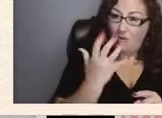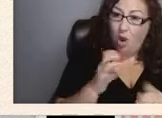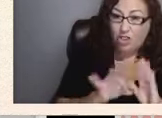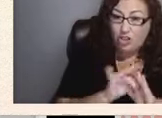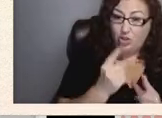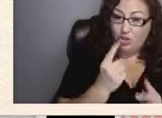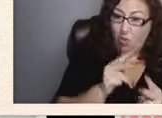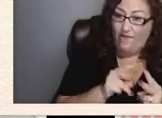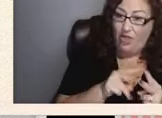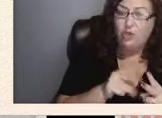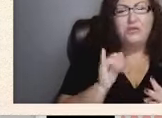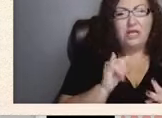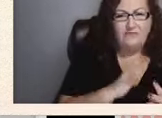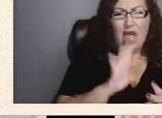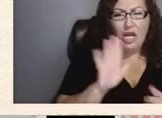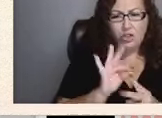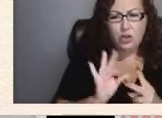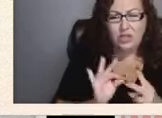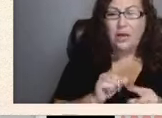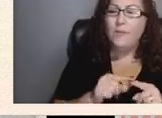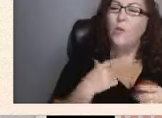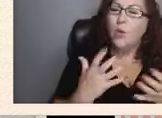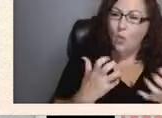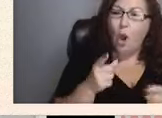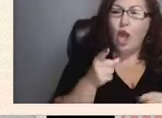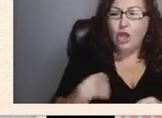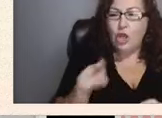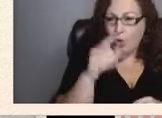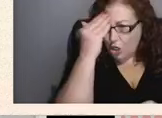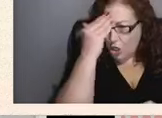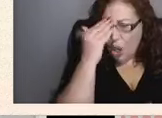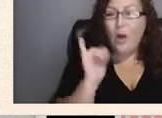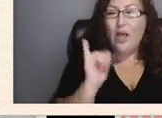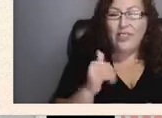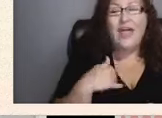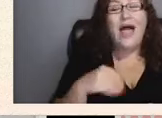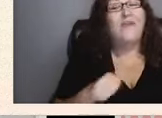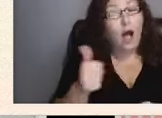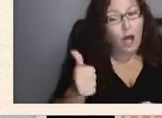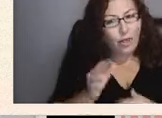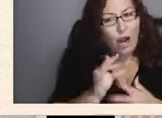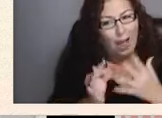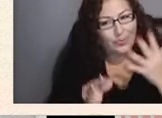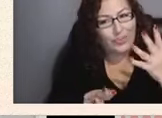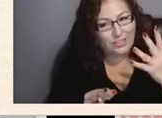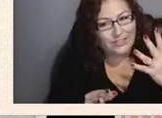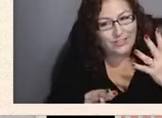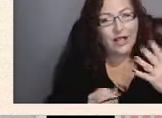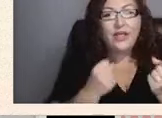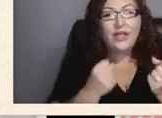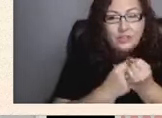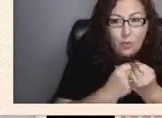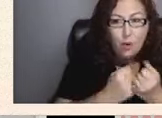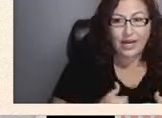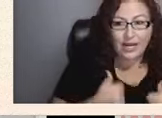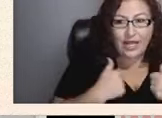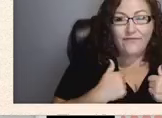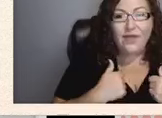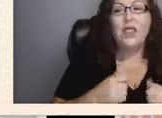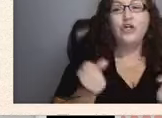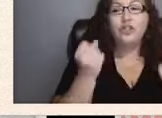your choice. But we want you guys to know that there are other options out there. There's supported living. There's so many